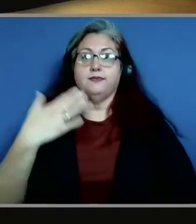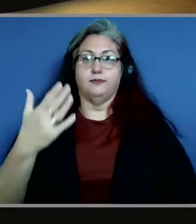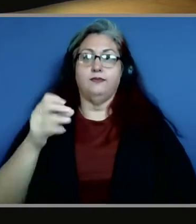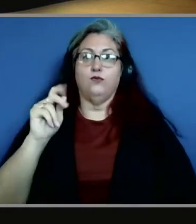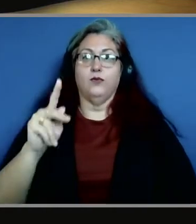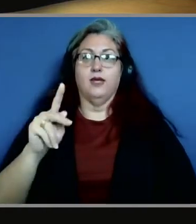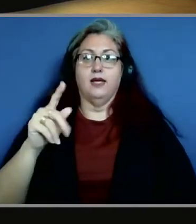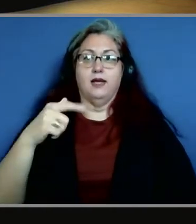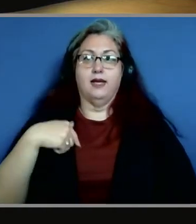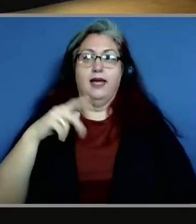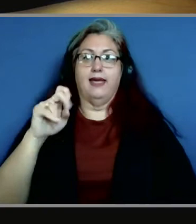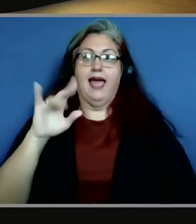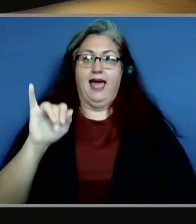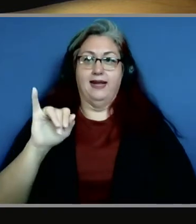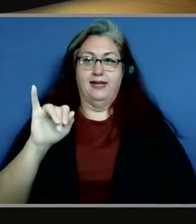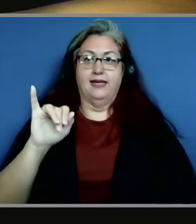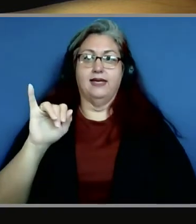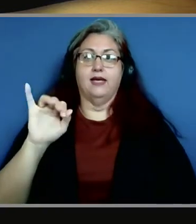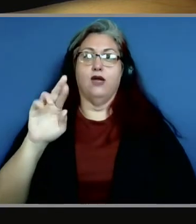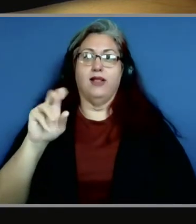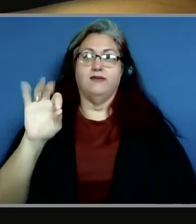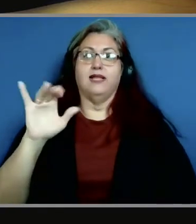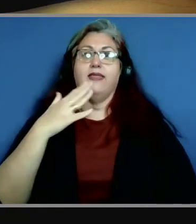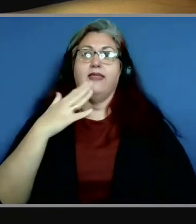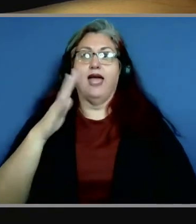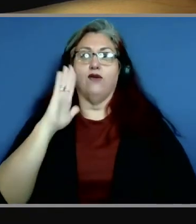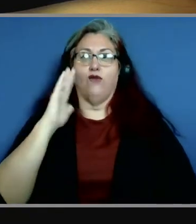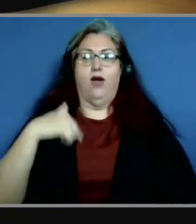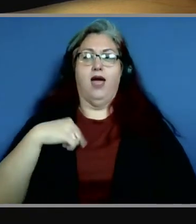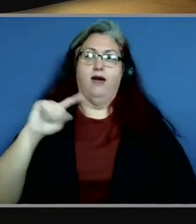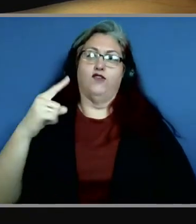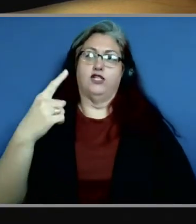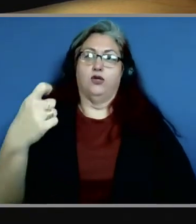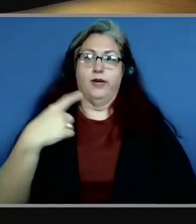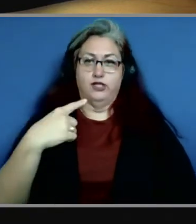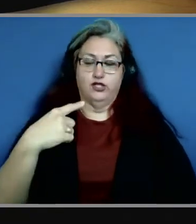Aloha, this is Kiani Rollins Fernandez. Mahalo for this first question.